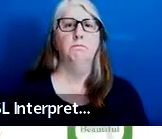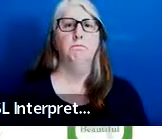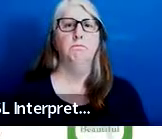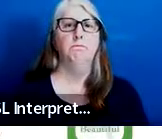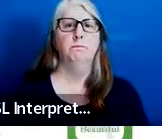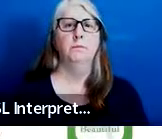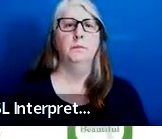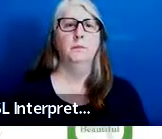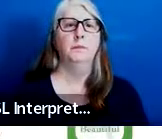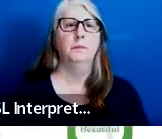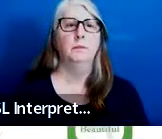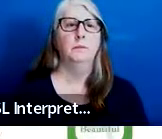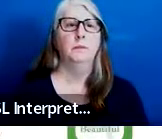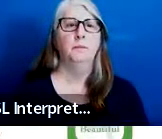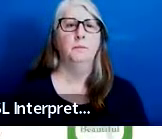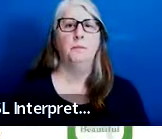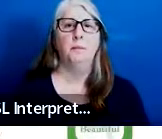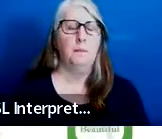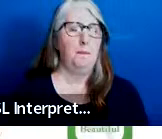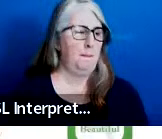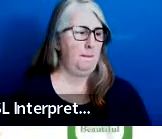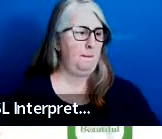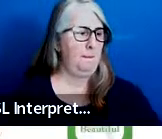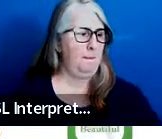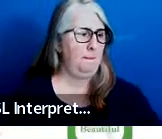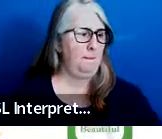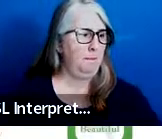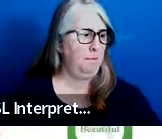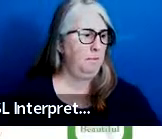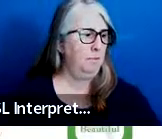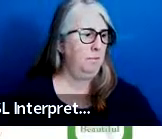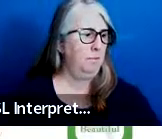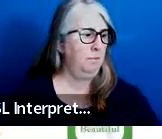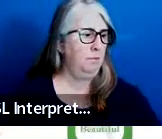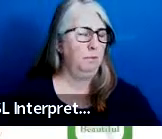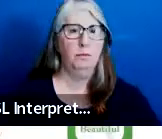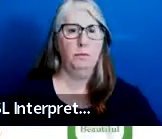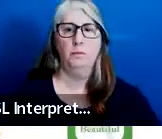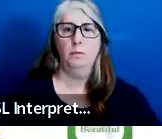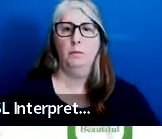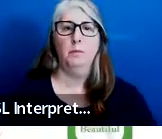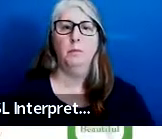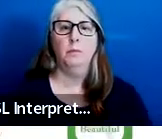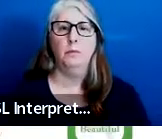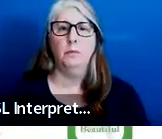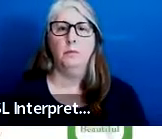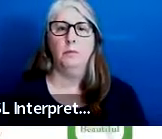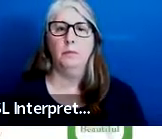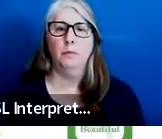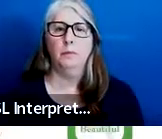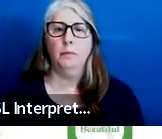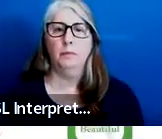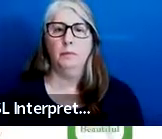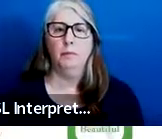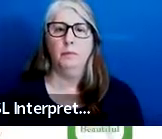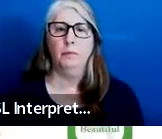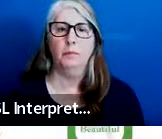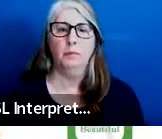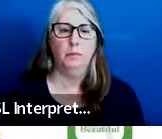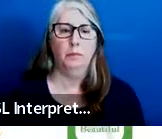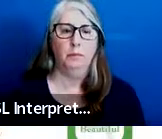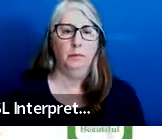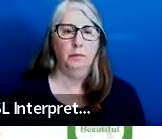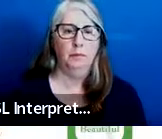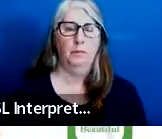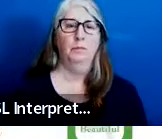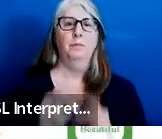Thank you everyone for joining us after our How Do I Start With My Green Cart Compost. Take it away,